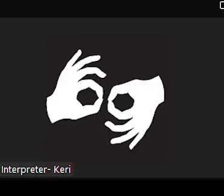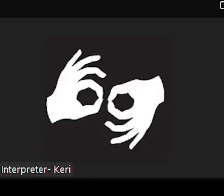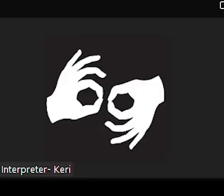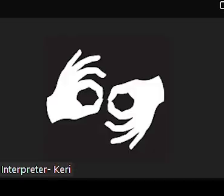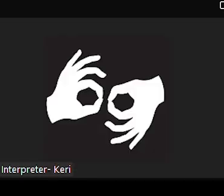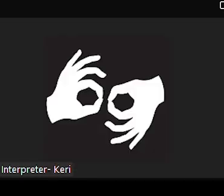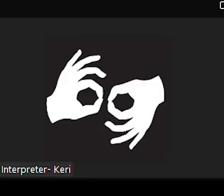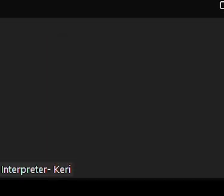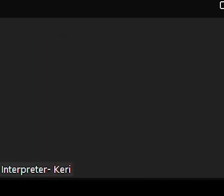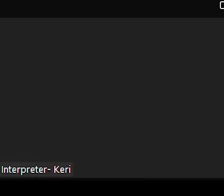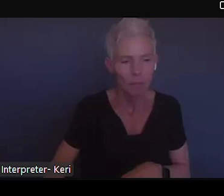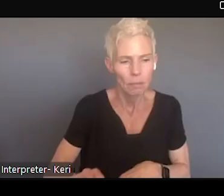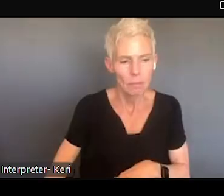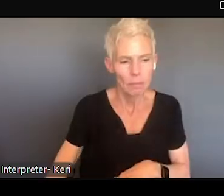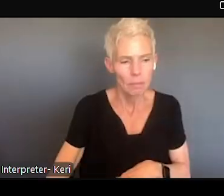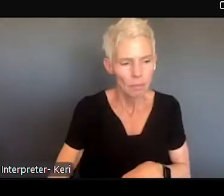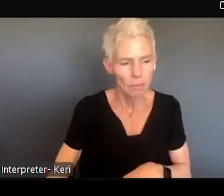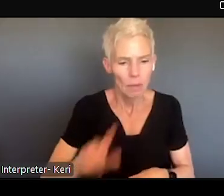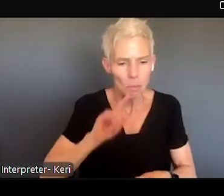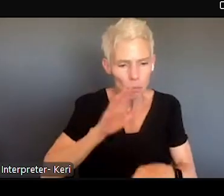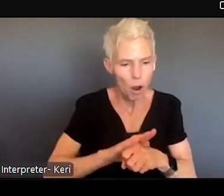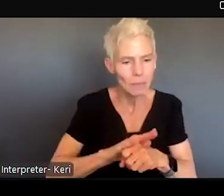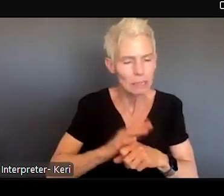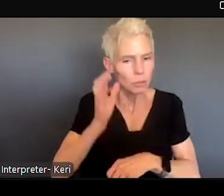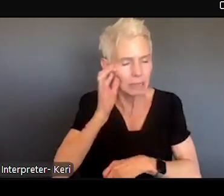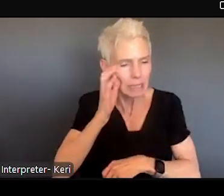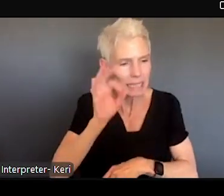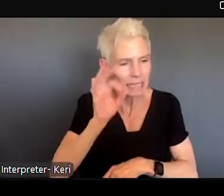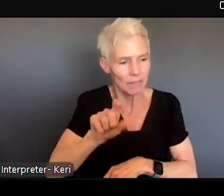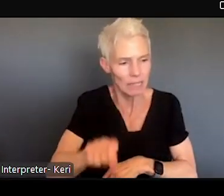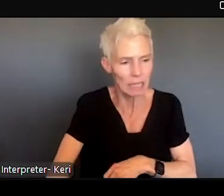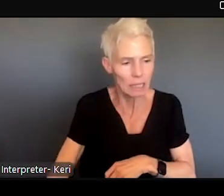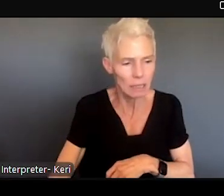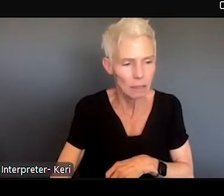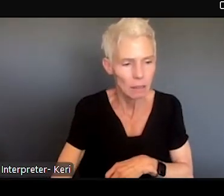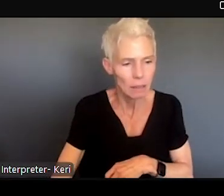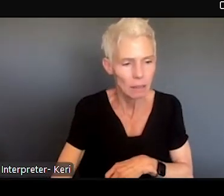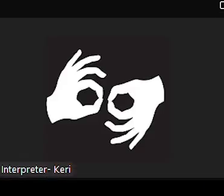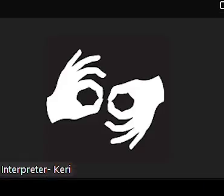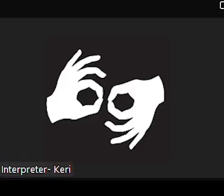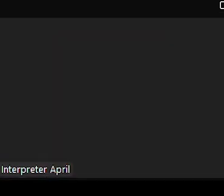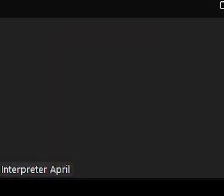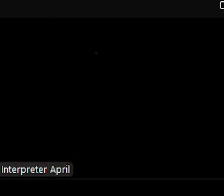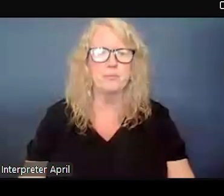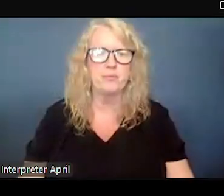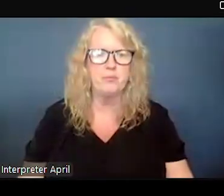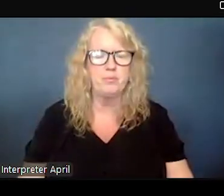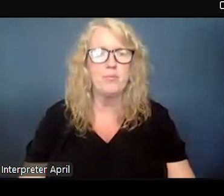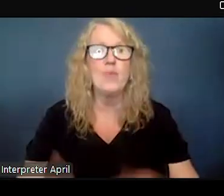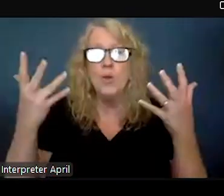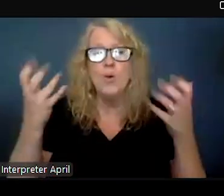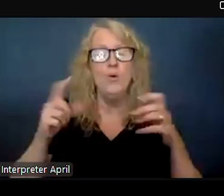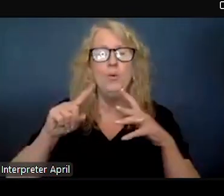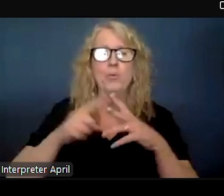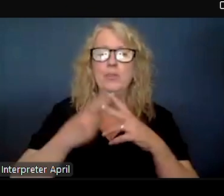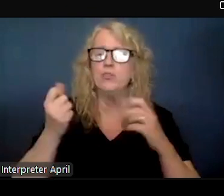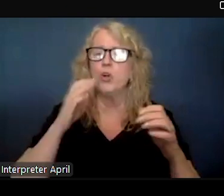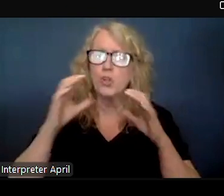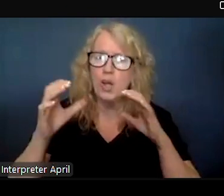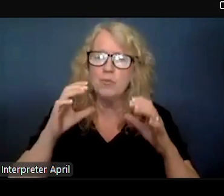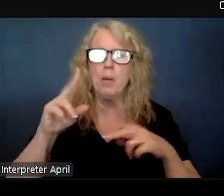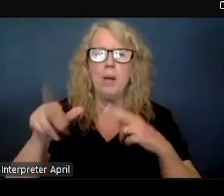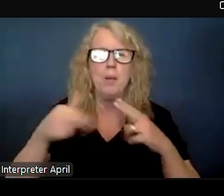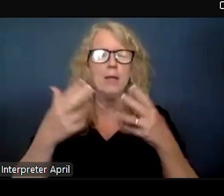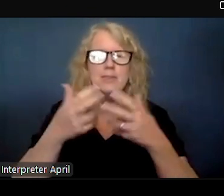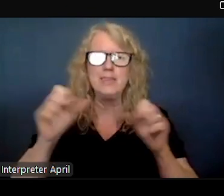the other thing. We want to start a conversation around saving lives and what that takes, and